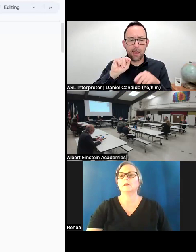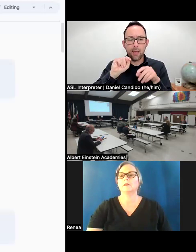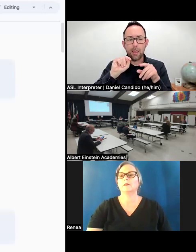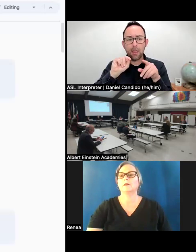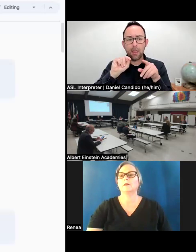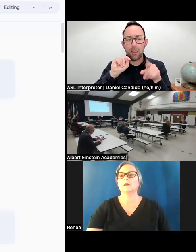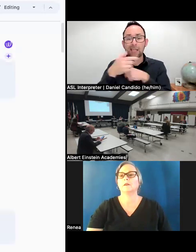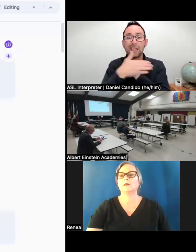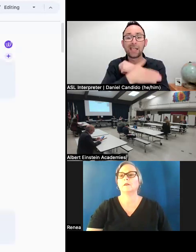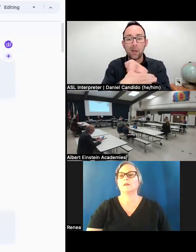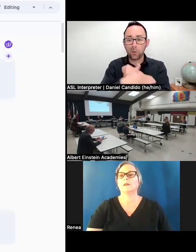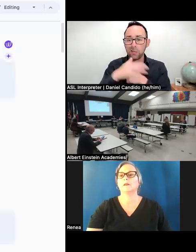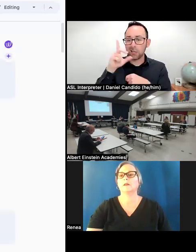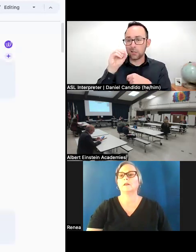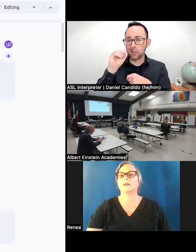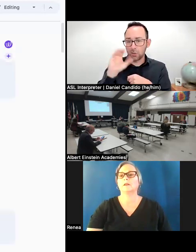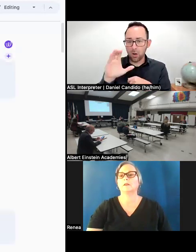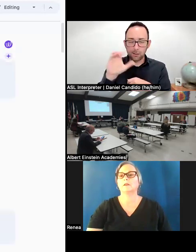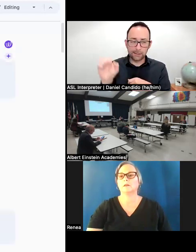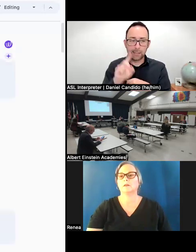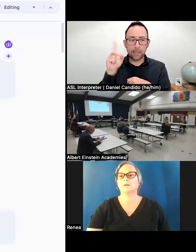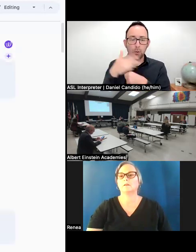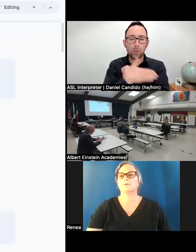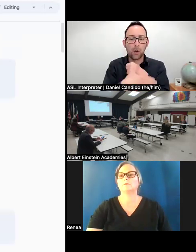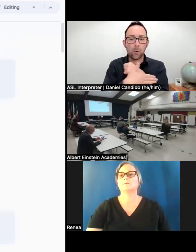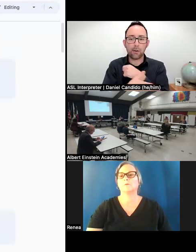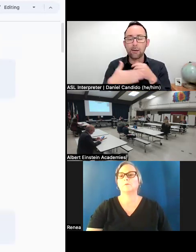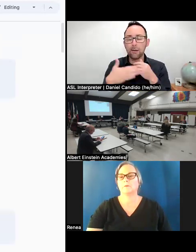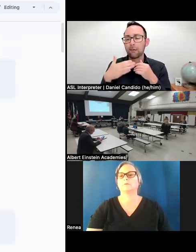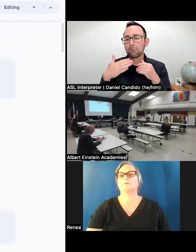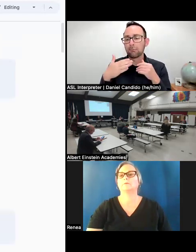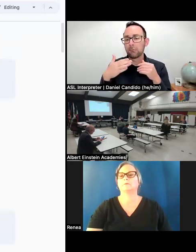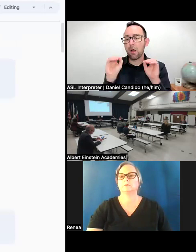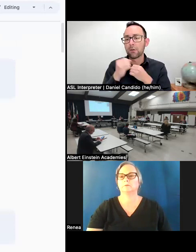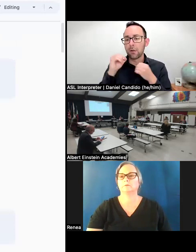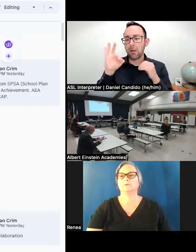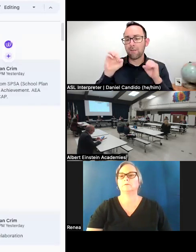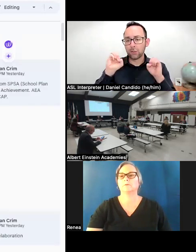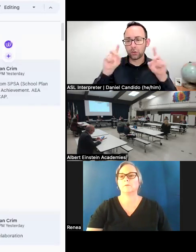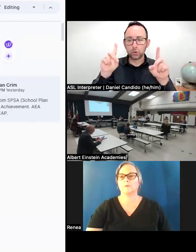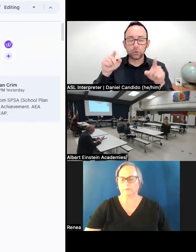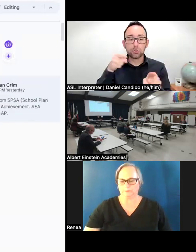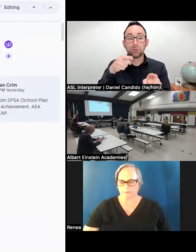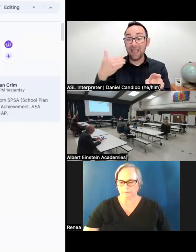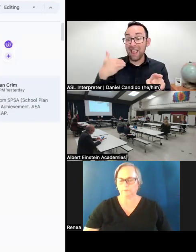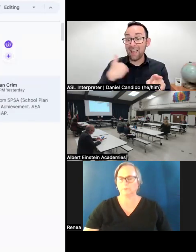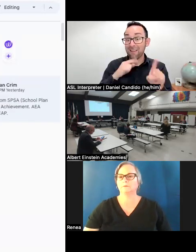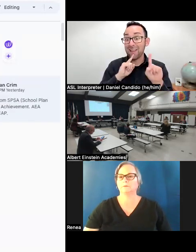county documents. The San Diego County of Education actually had an answer for